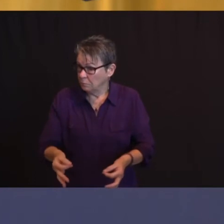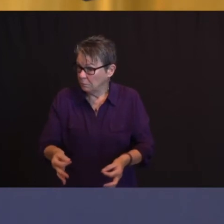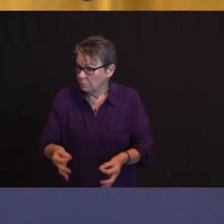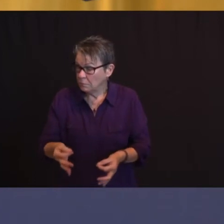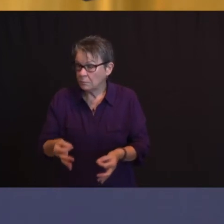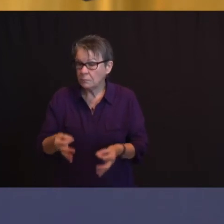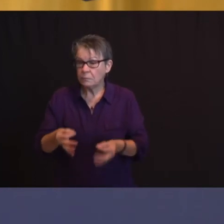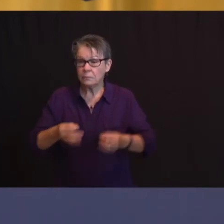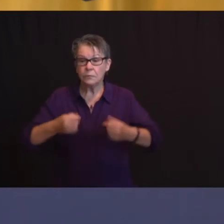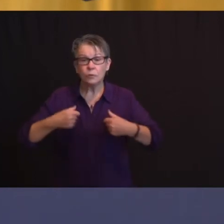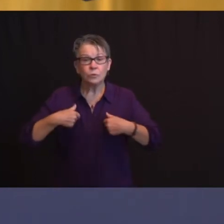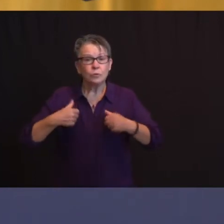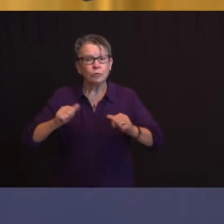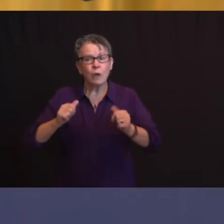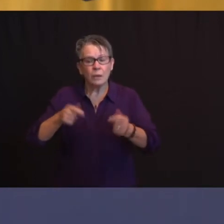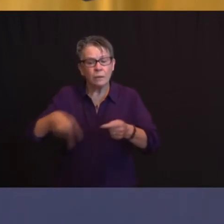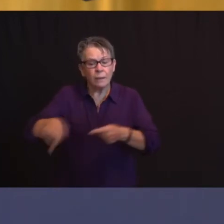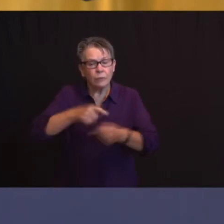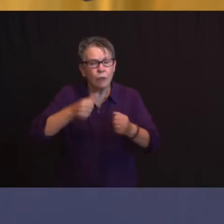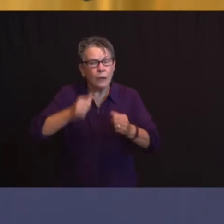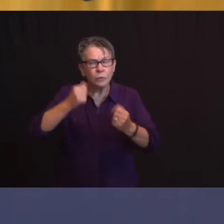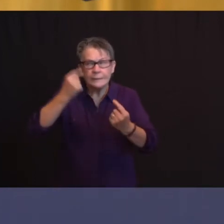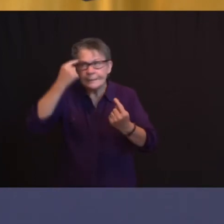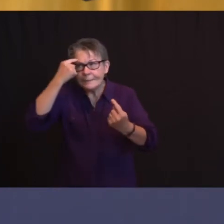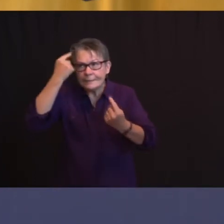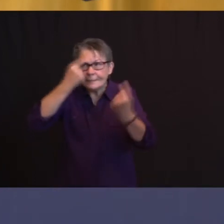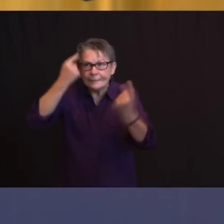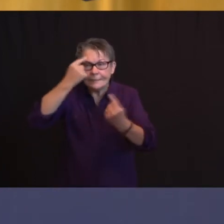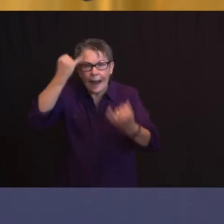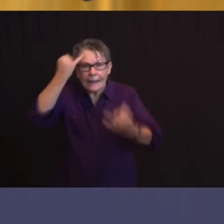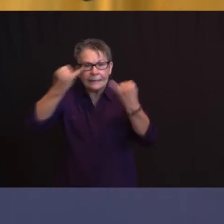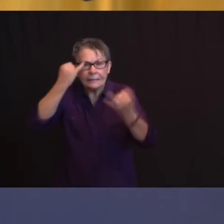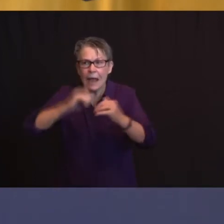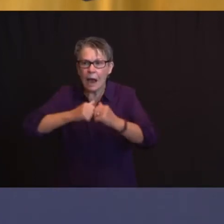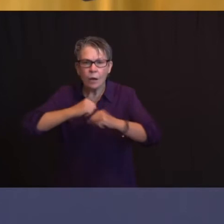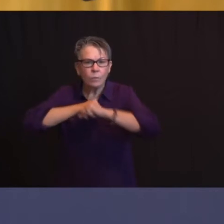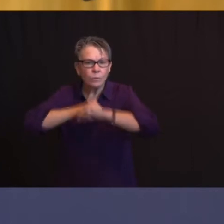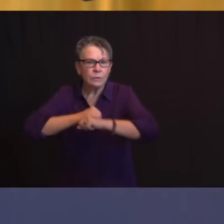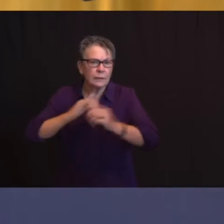of it, we are the densest state in the nation. We've got not just people on top of each other,